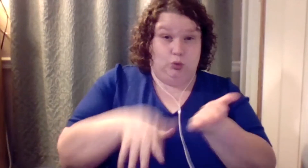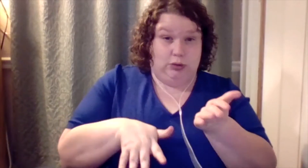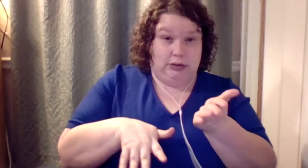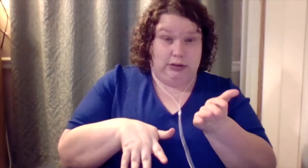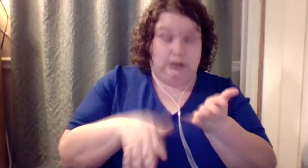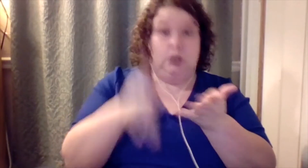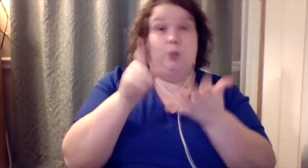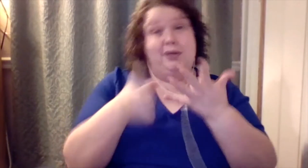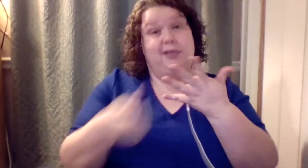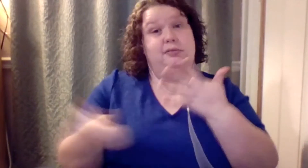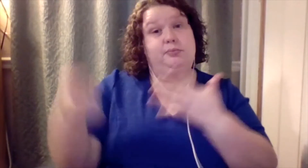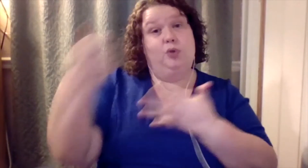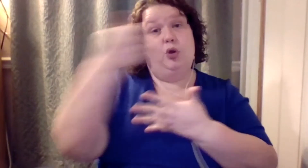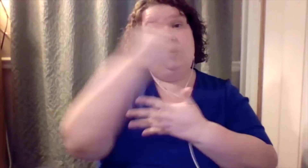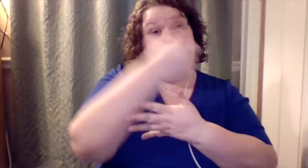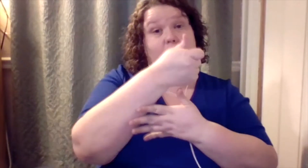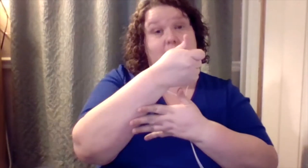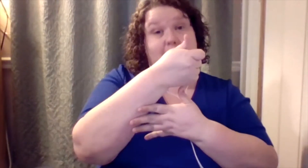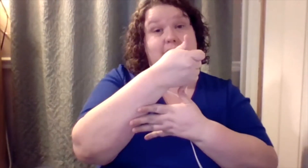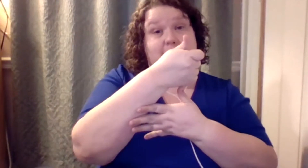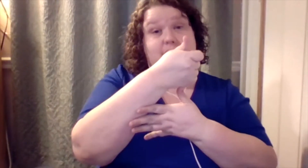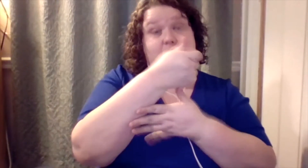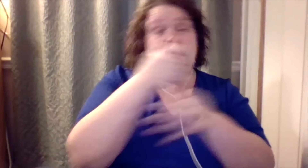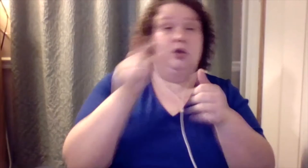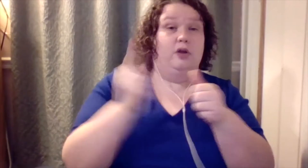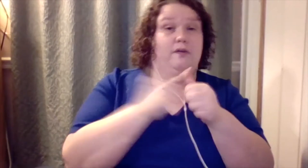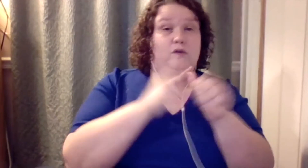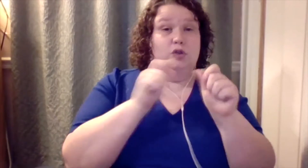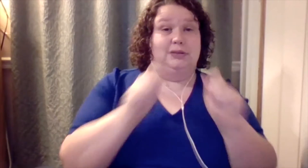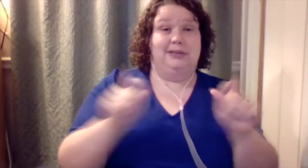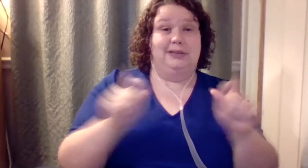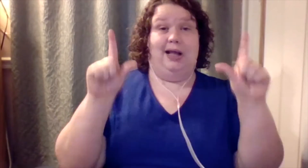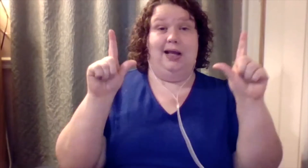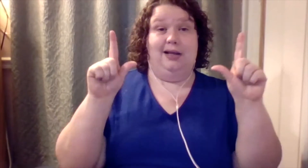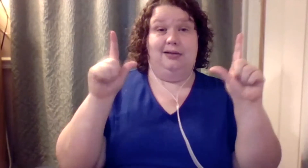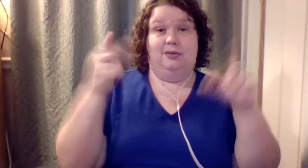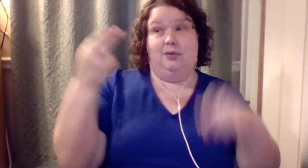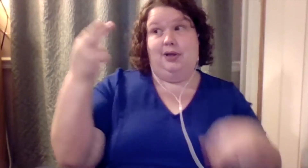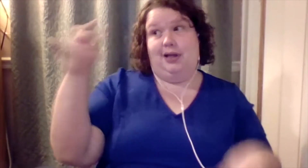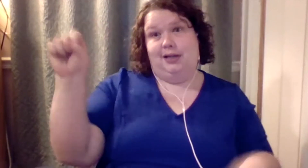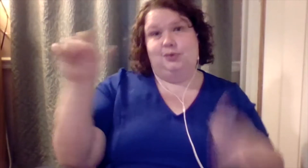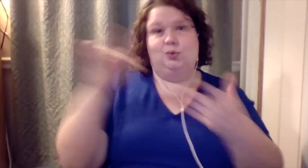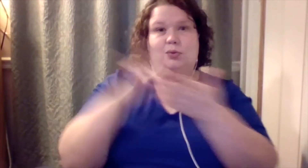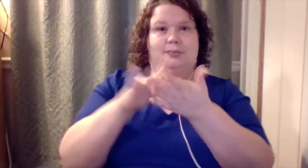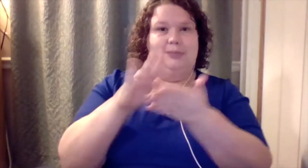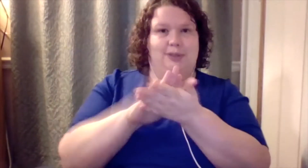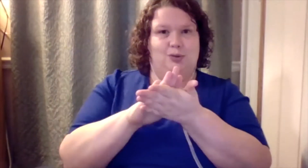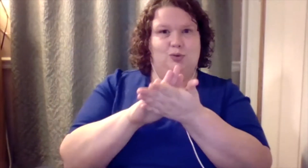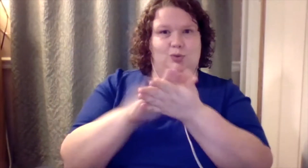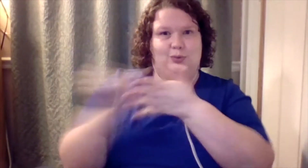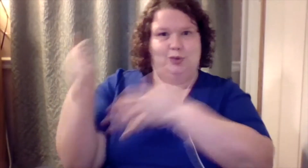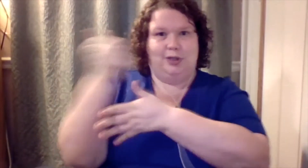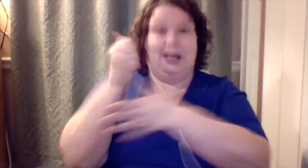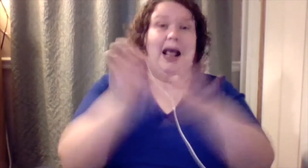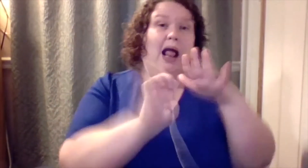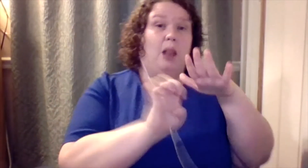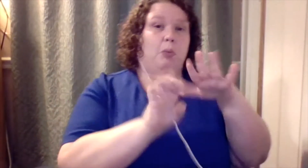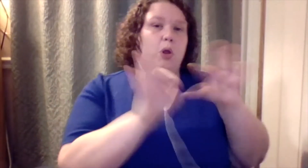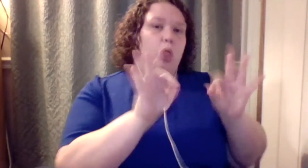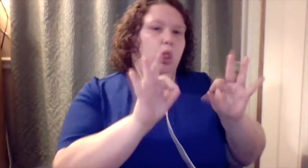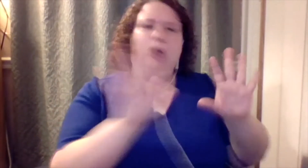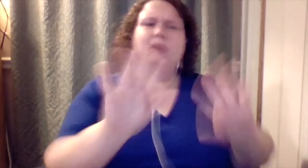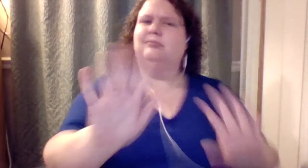have done in that where our first slide was, with the high school and middle school levels. Not to discount elementary, it's